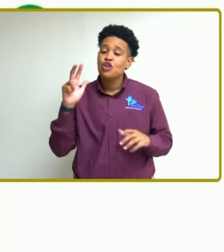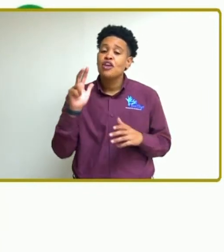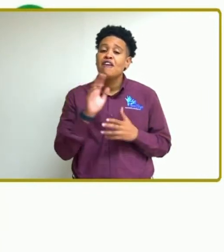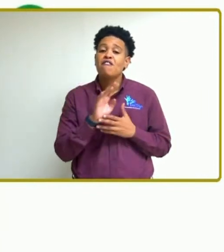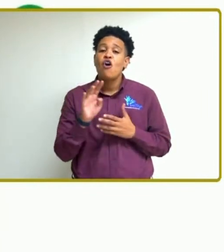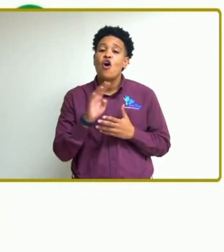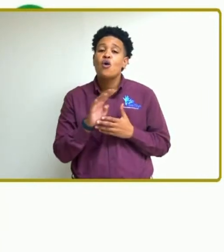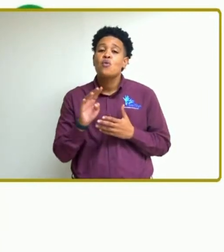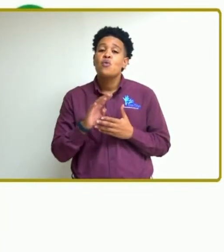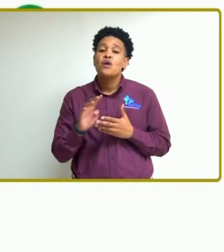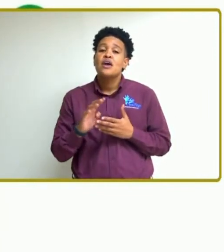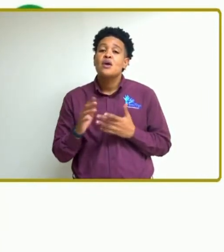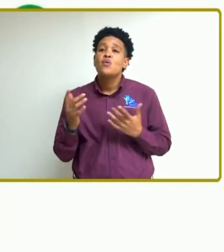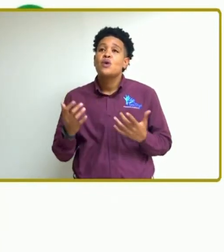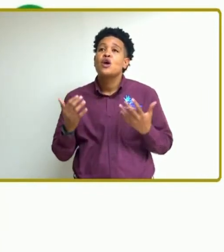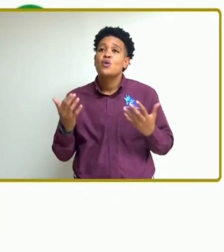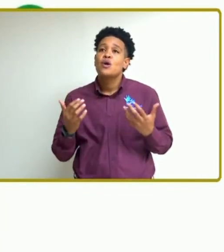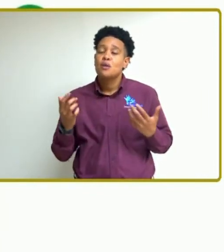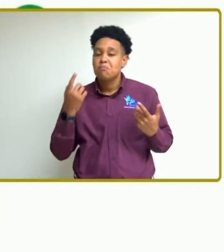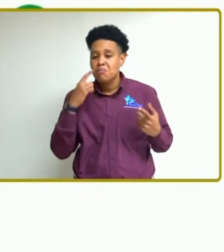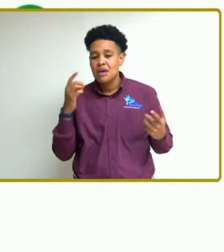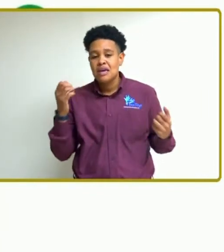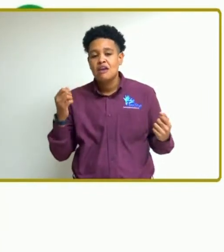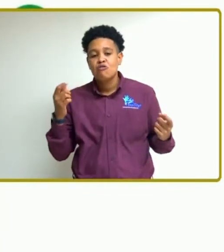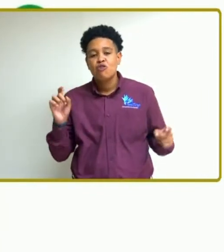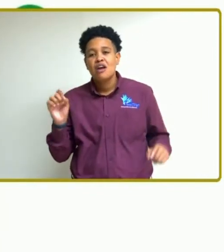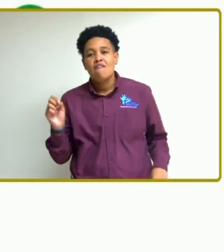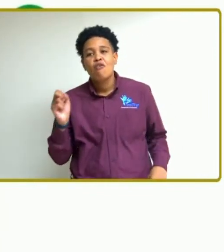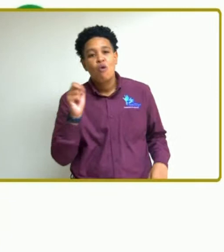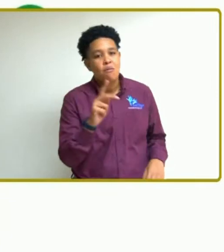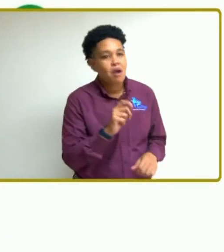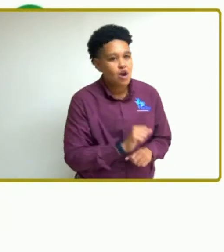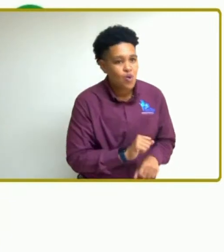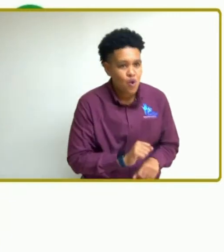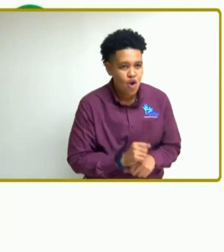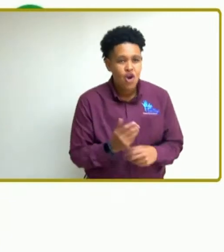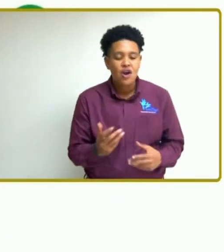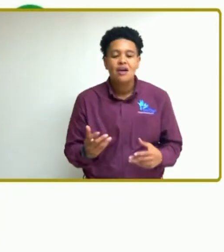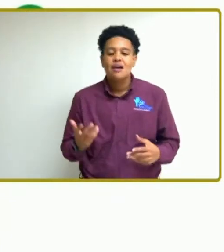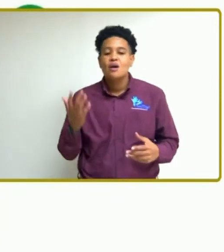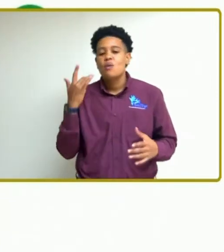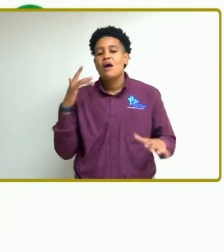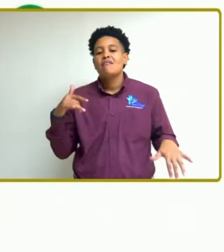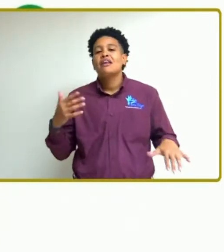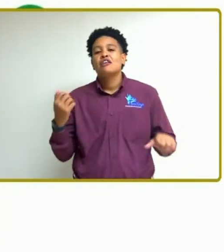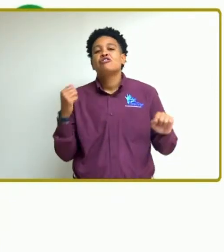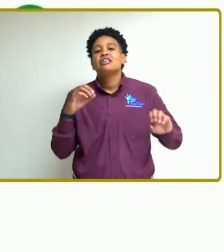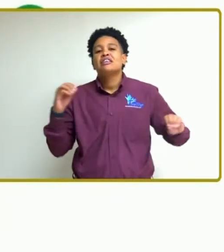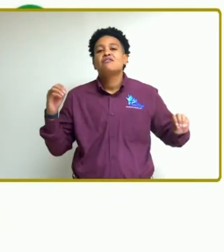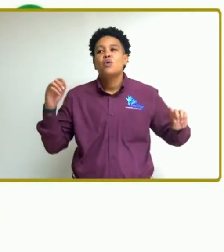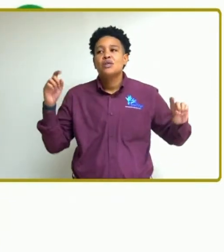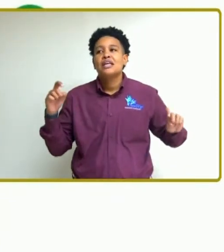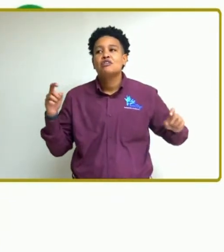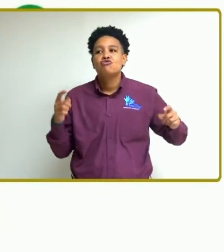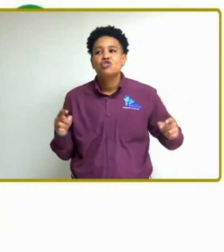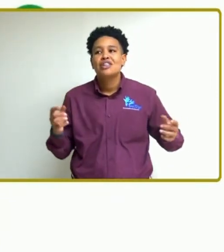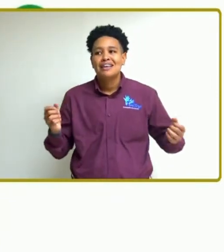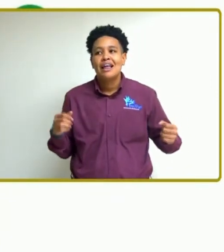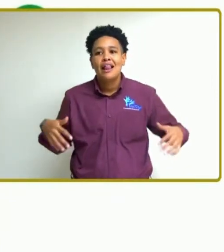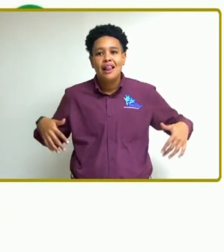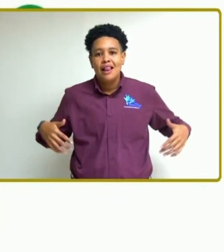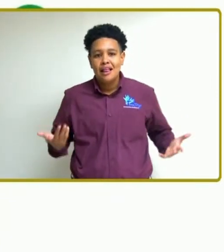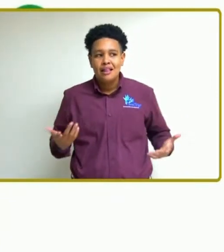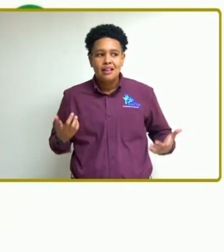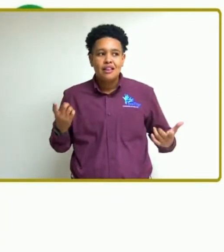weeks, and they were waiting for the results. They had to go back to work because they have not received any result, and